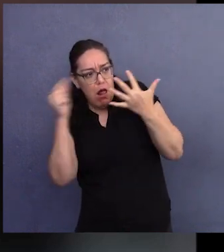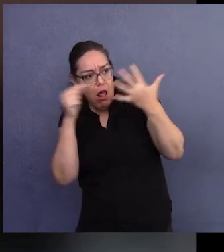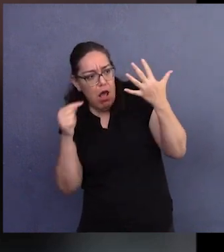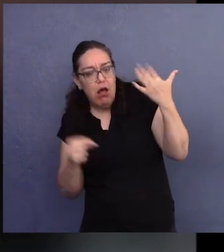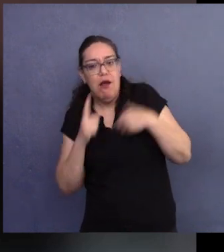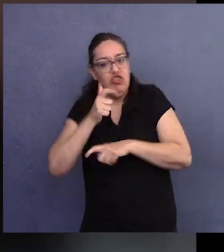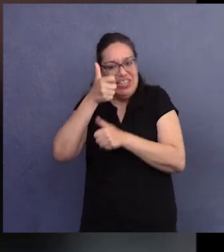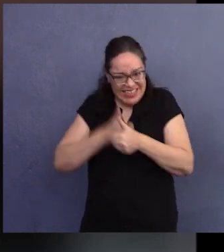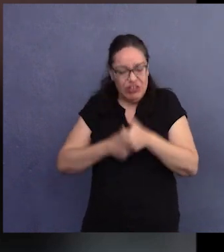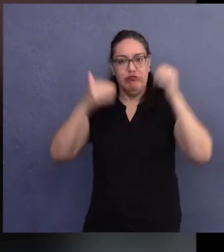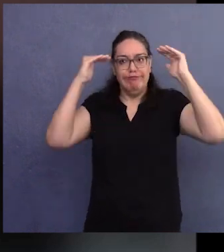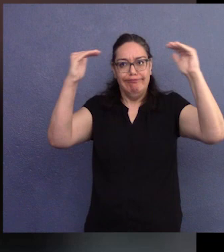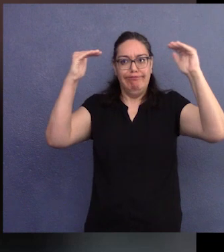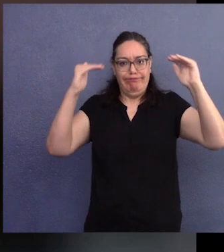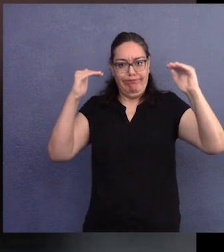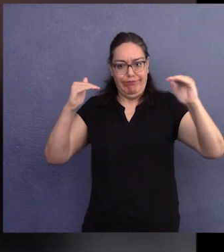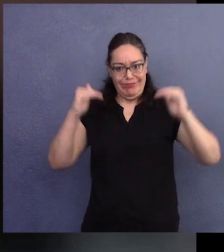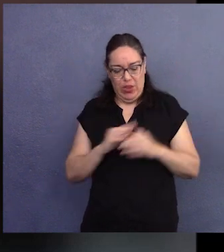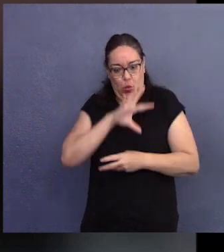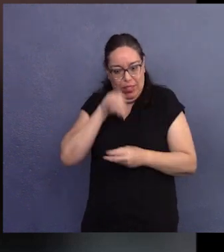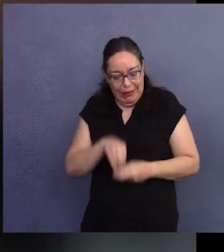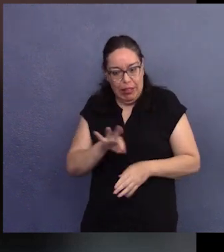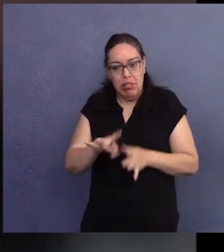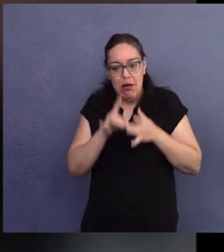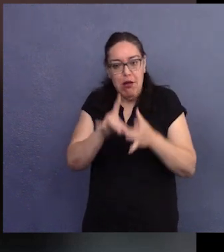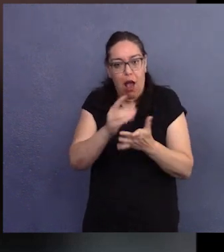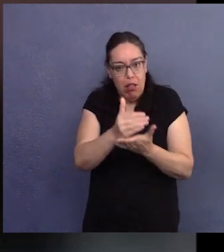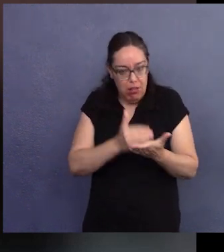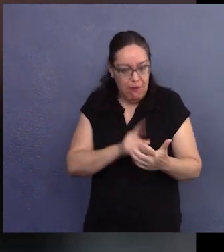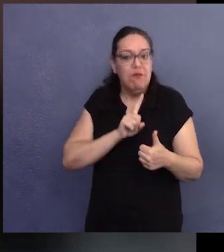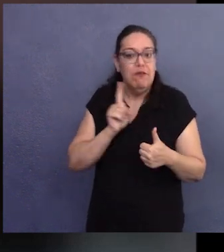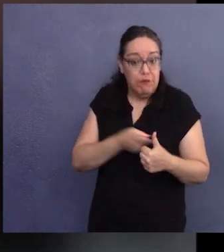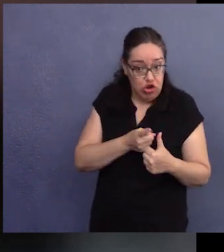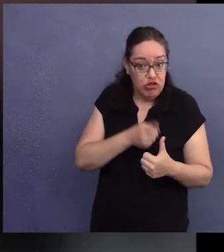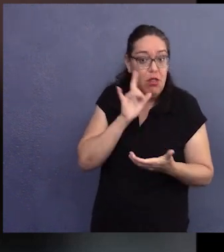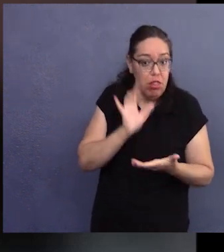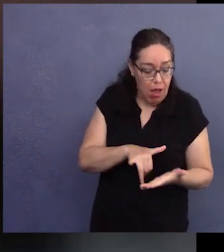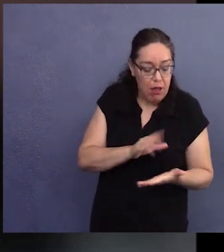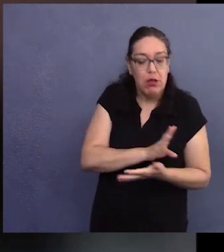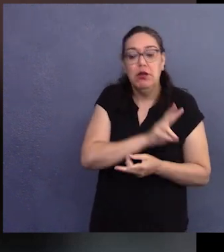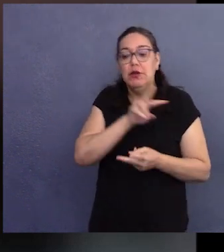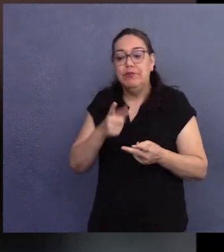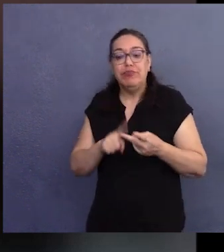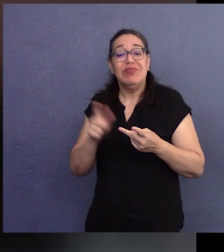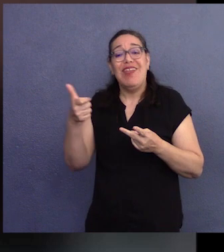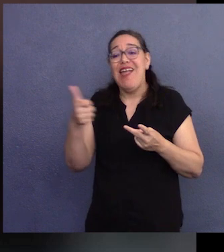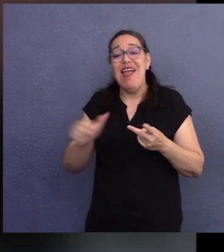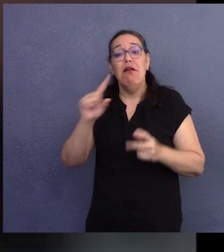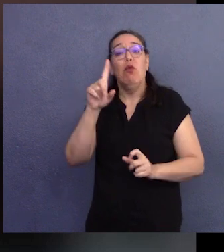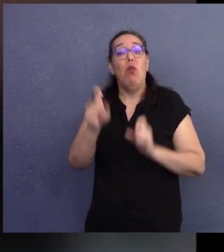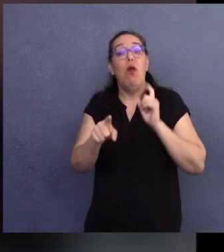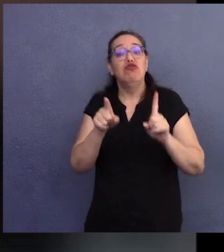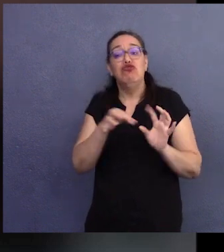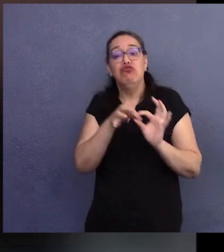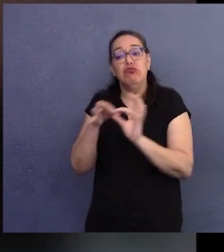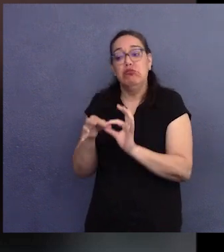the elements that are in the guidelines first, and then any questions you might have